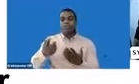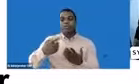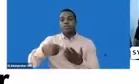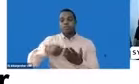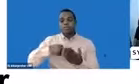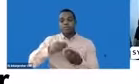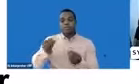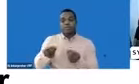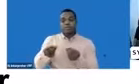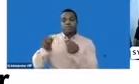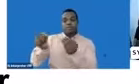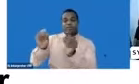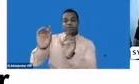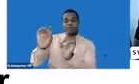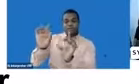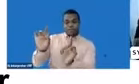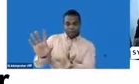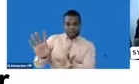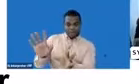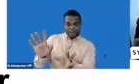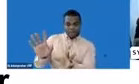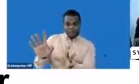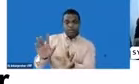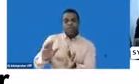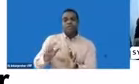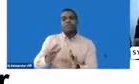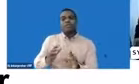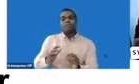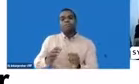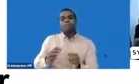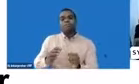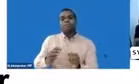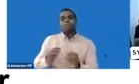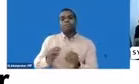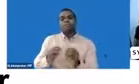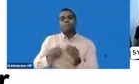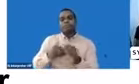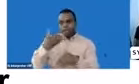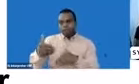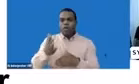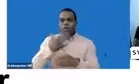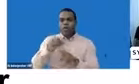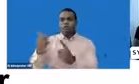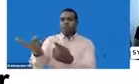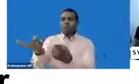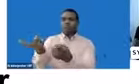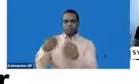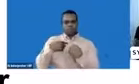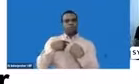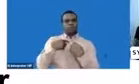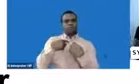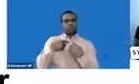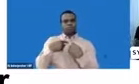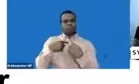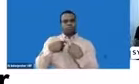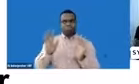answer. Otherwise, there is no motivation to give feedback because it's